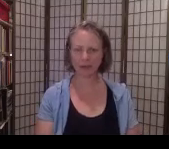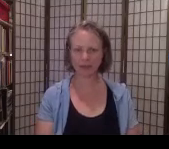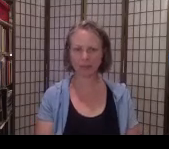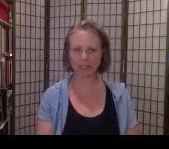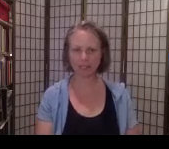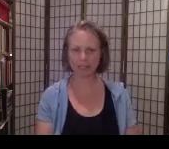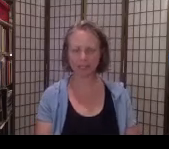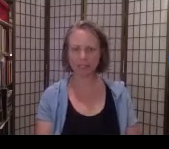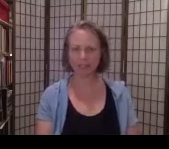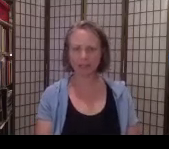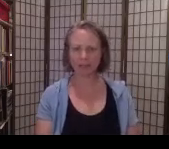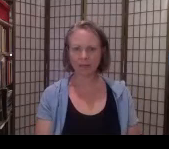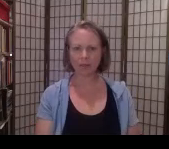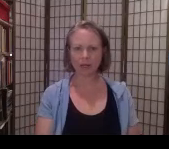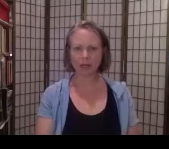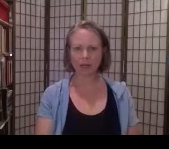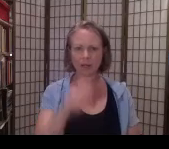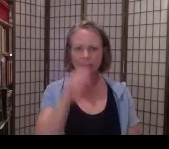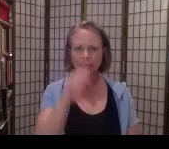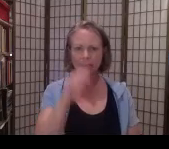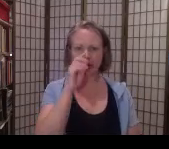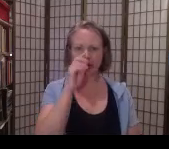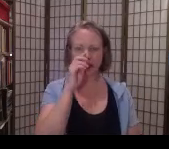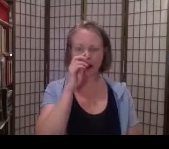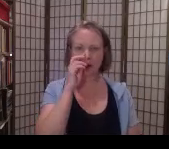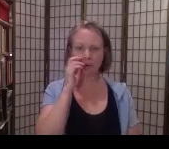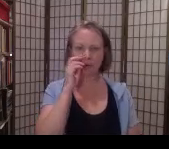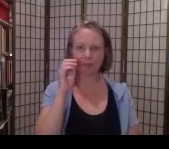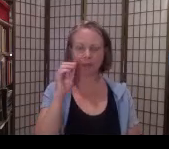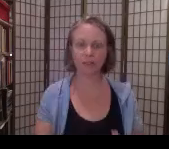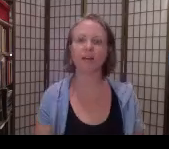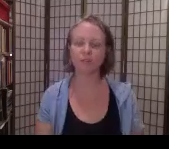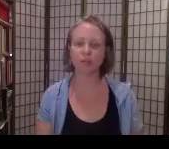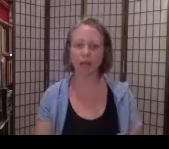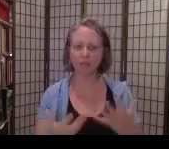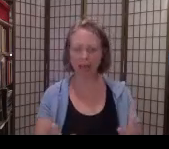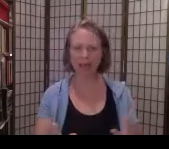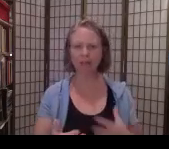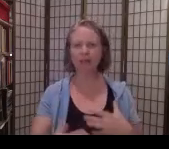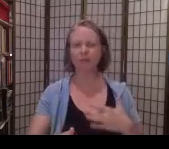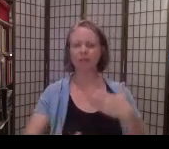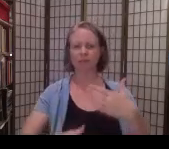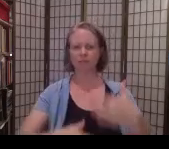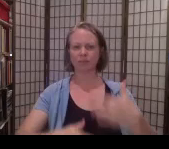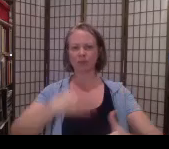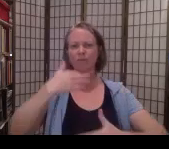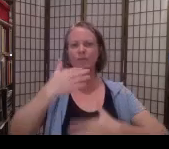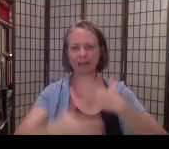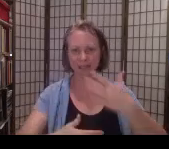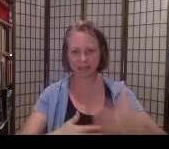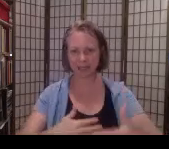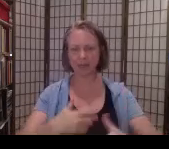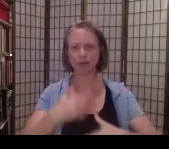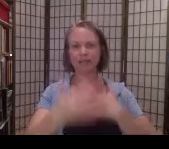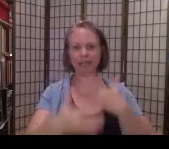Maybe one of the bees, but talking about how, you know, mosquitoes in themselves are not bad, but it's more of a